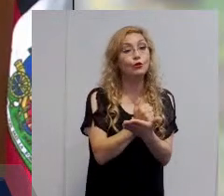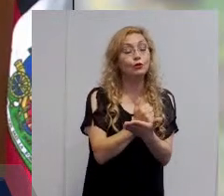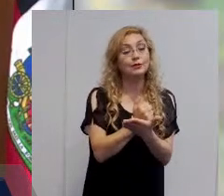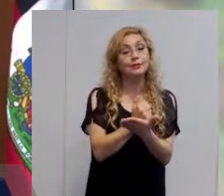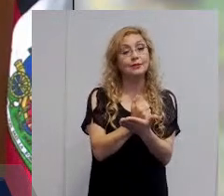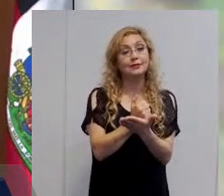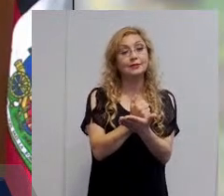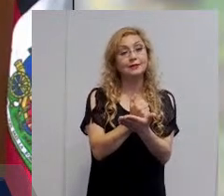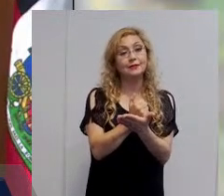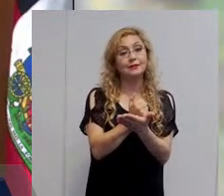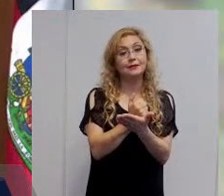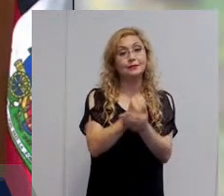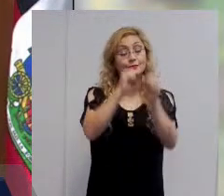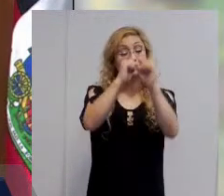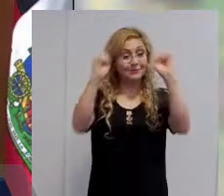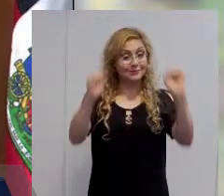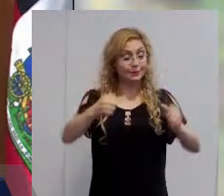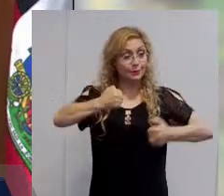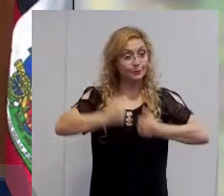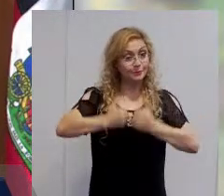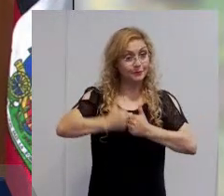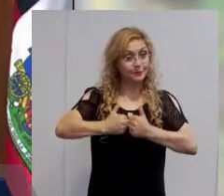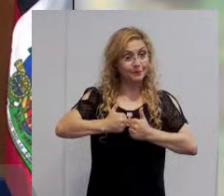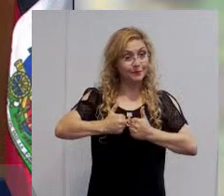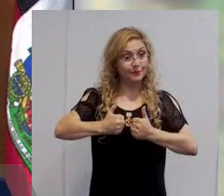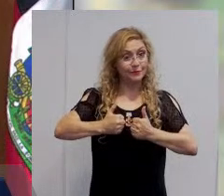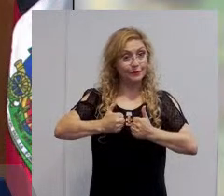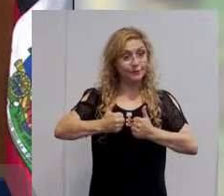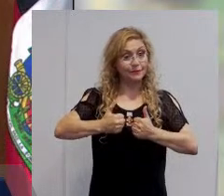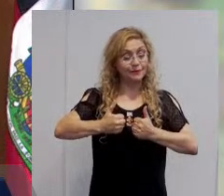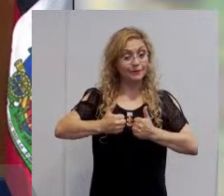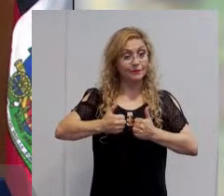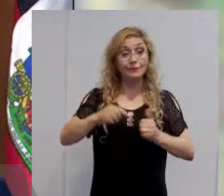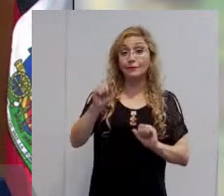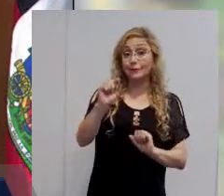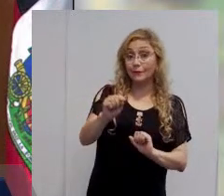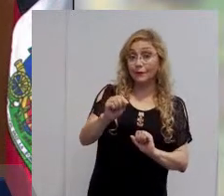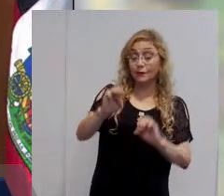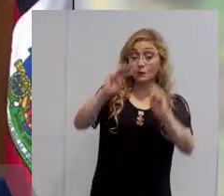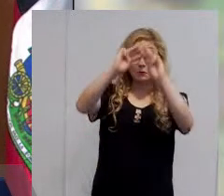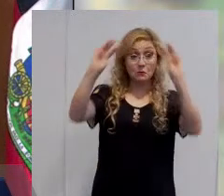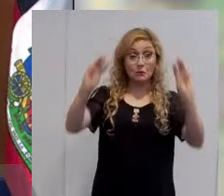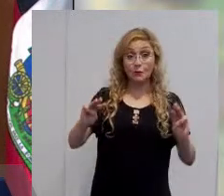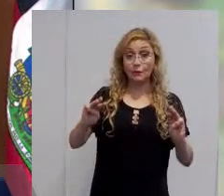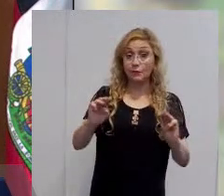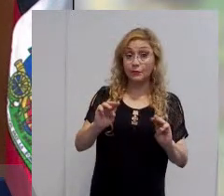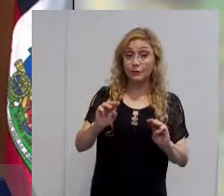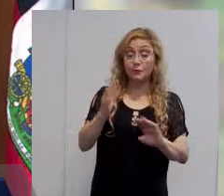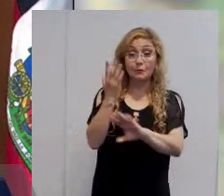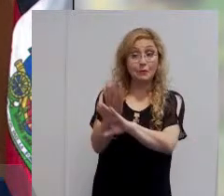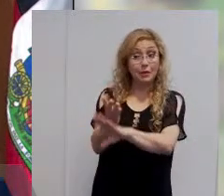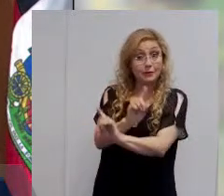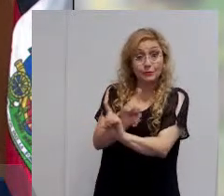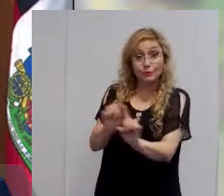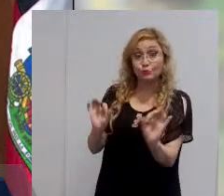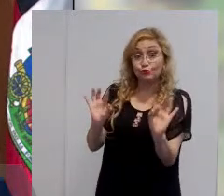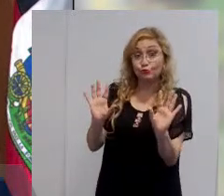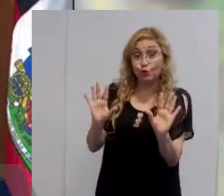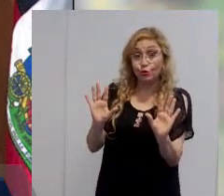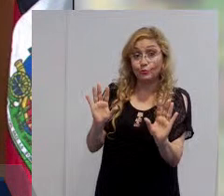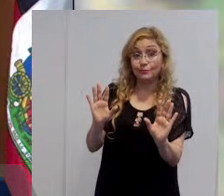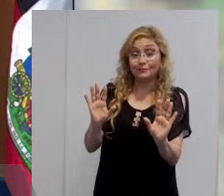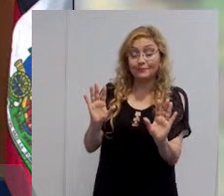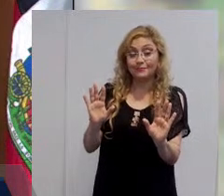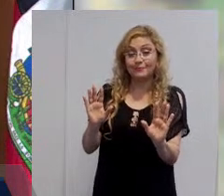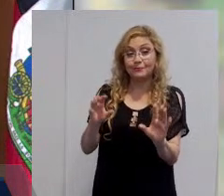closely with them in order to have a competitive system, because today the market no longer